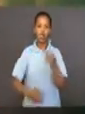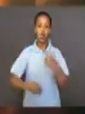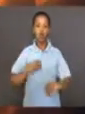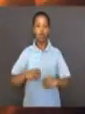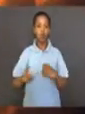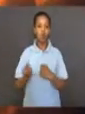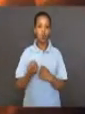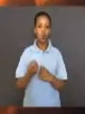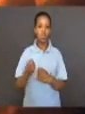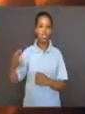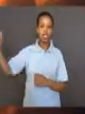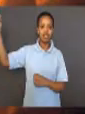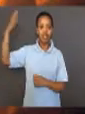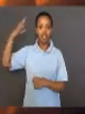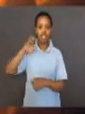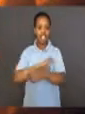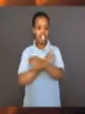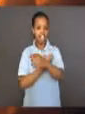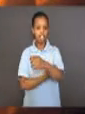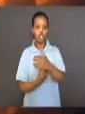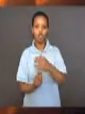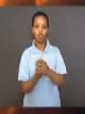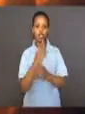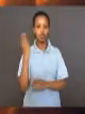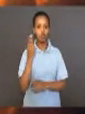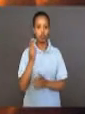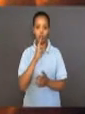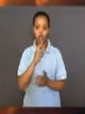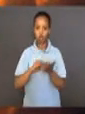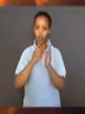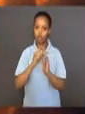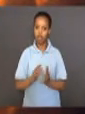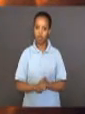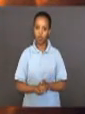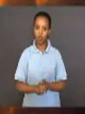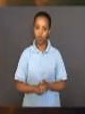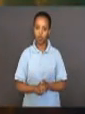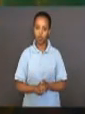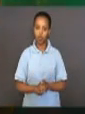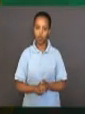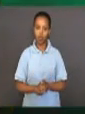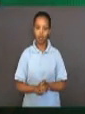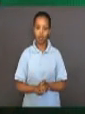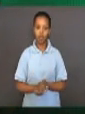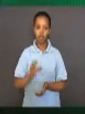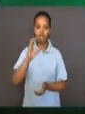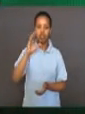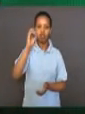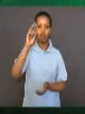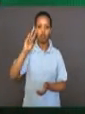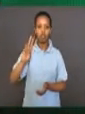use sunlight as a source of energy. They also use